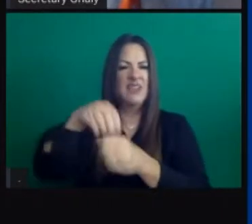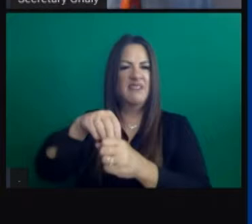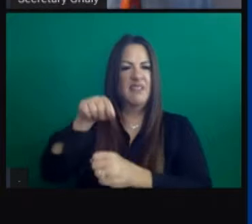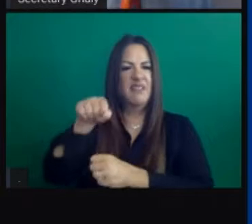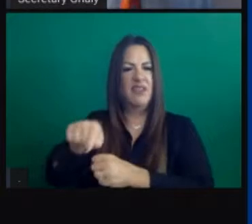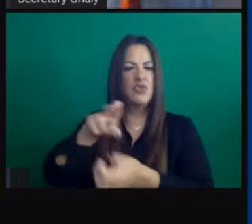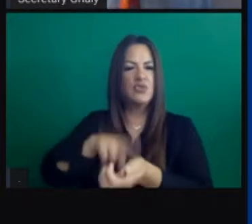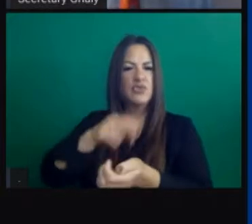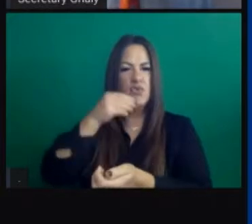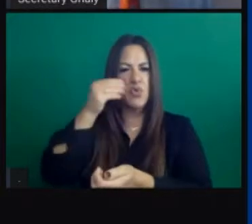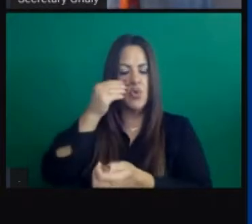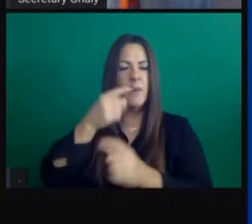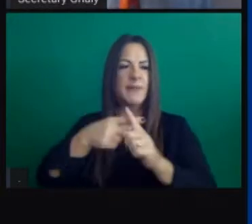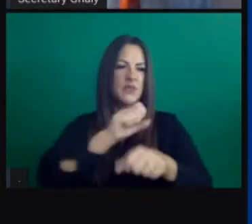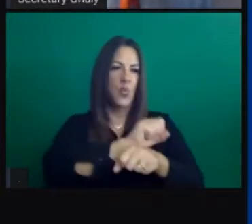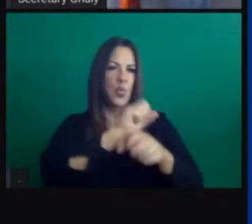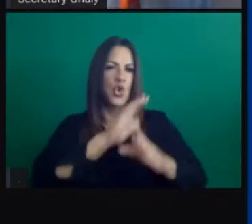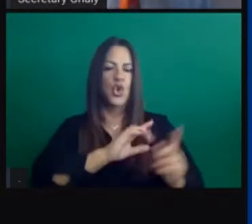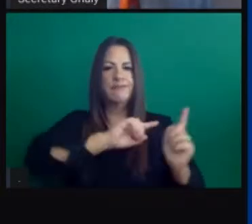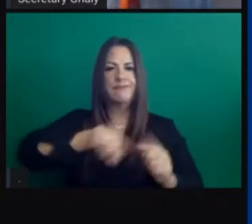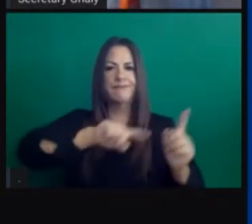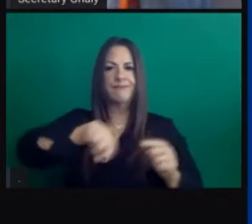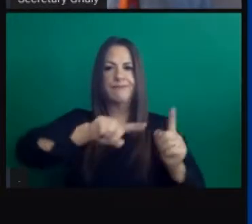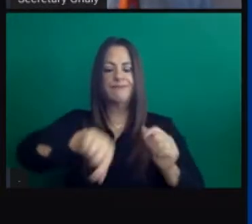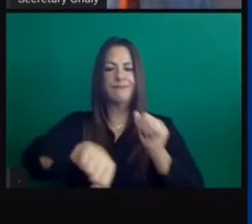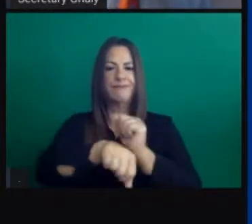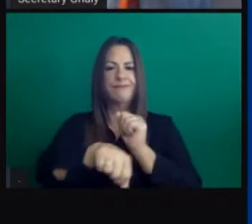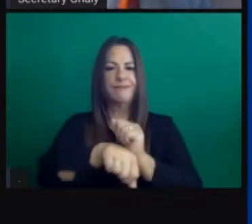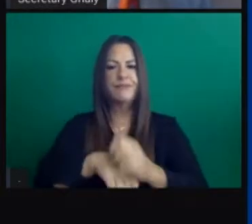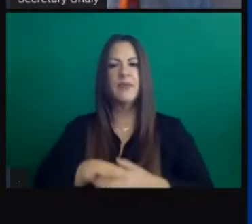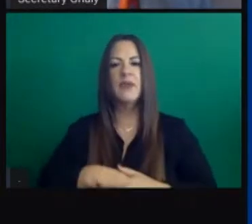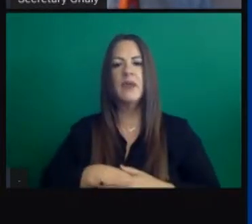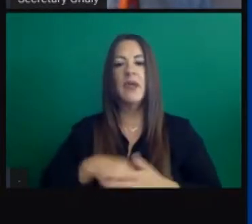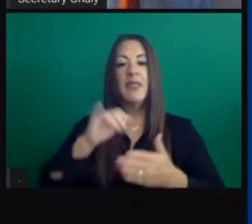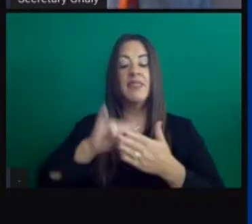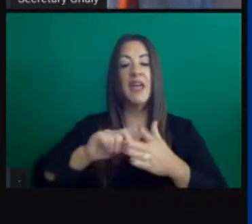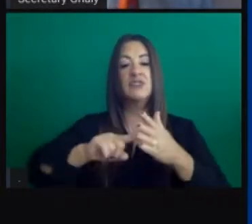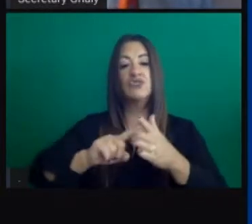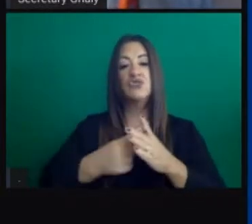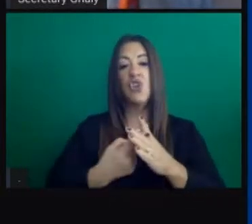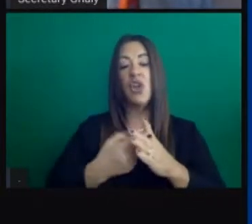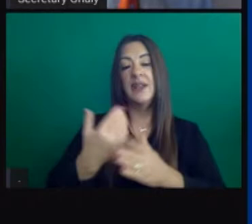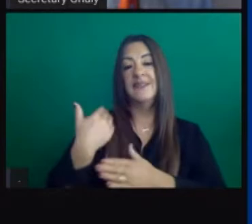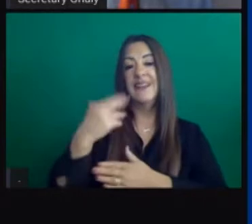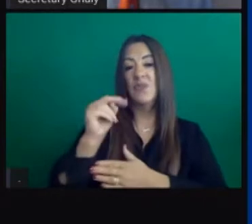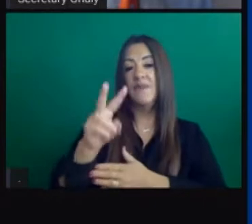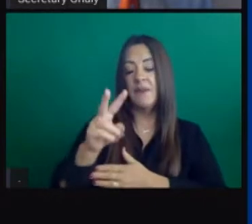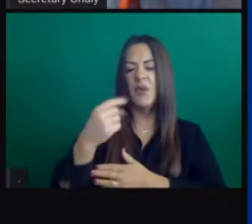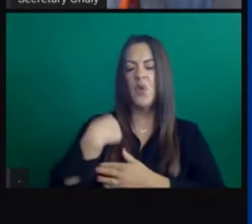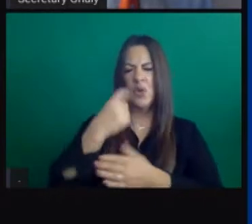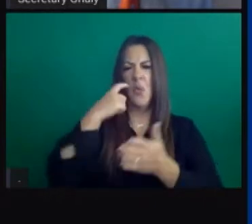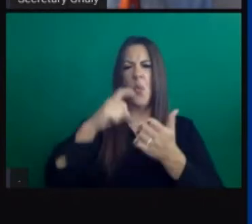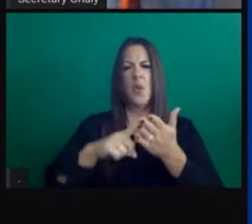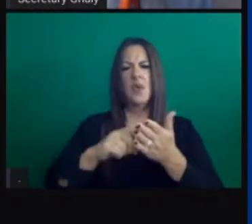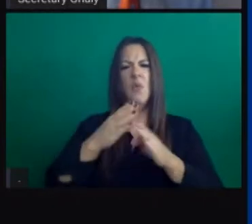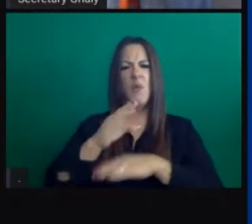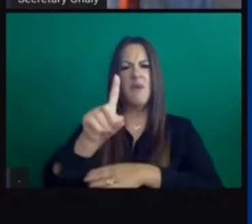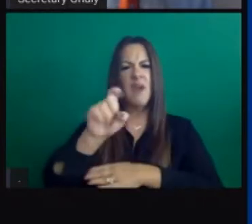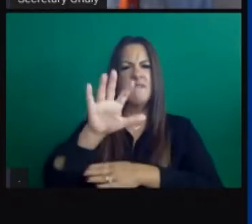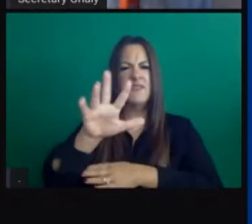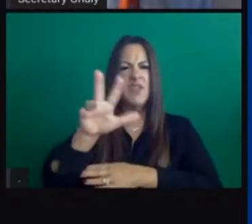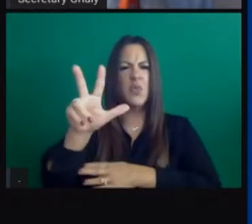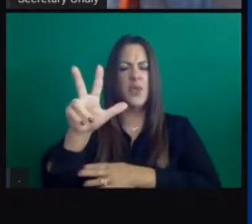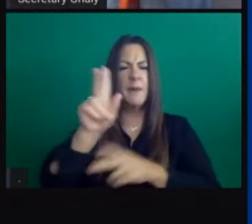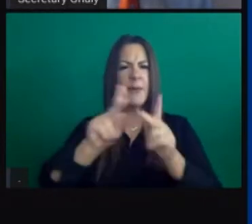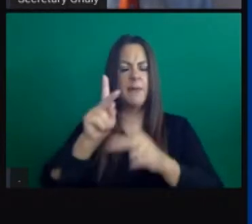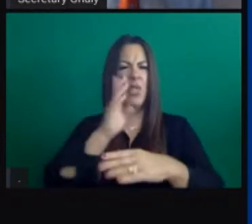of November, we were seeing about 153 cases a day. We saw a peak in the middle